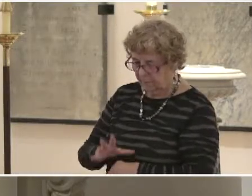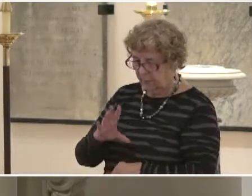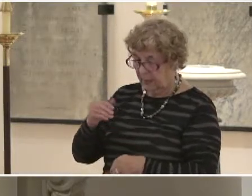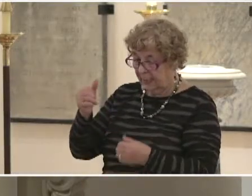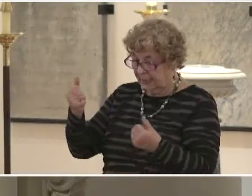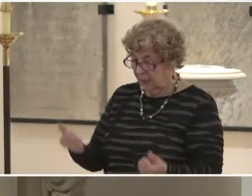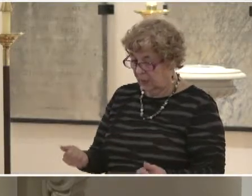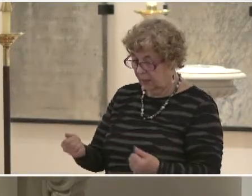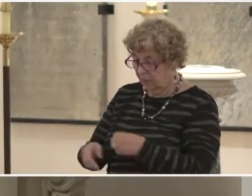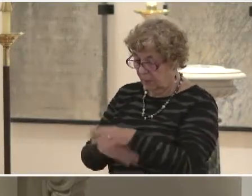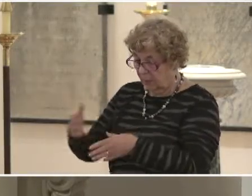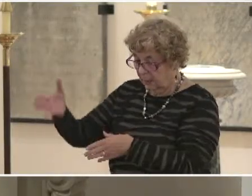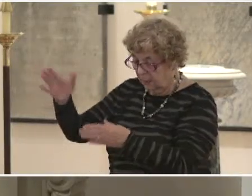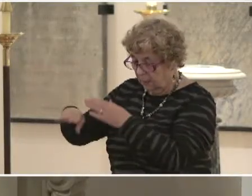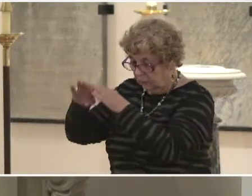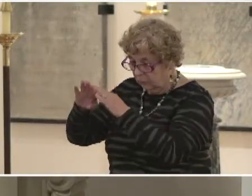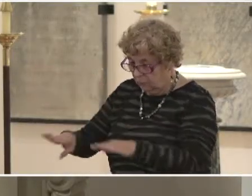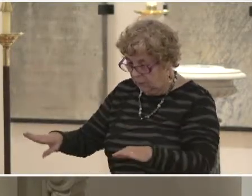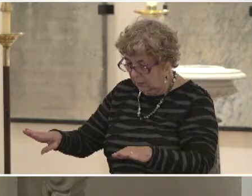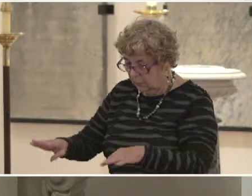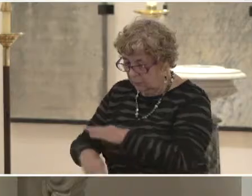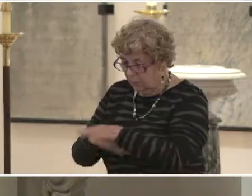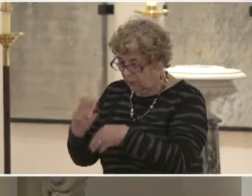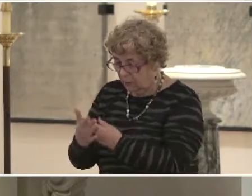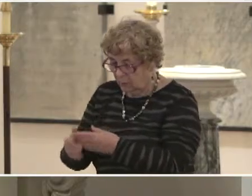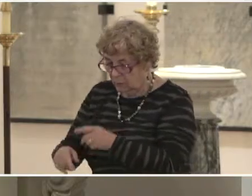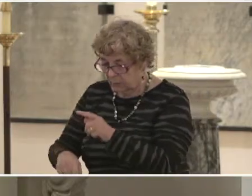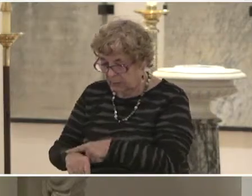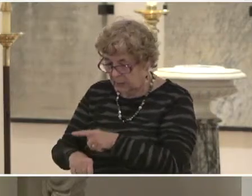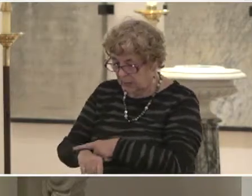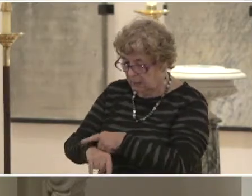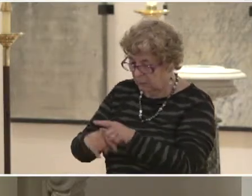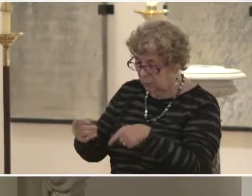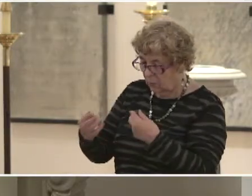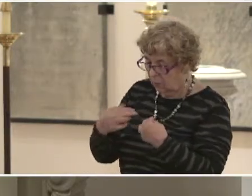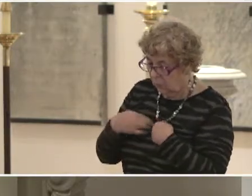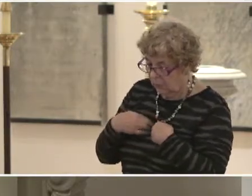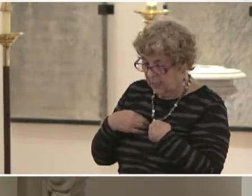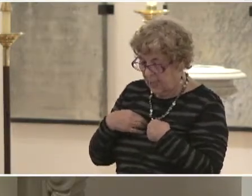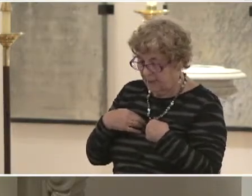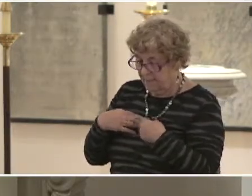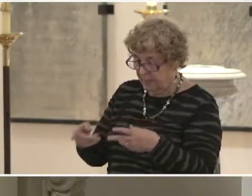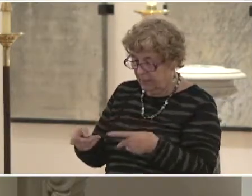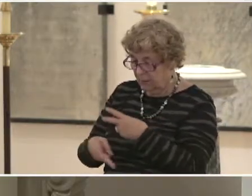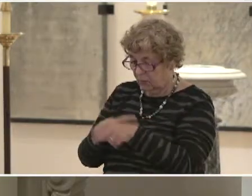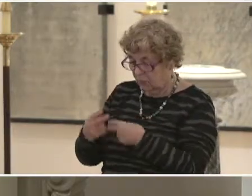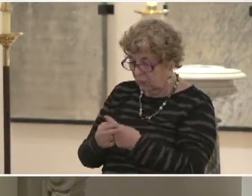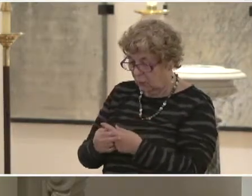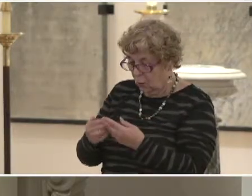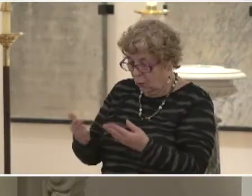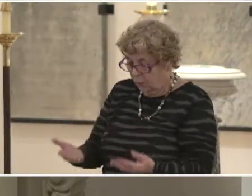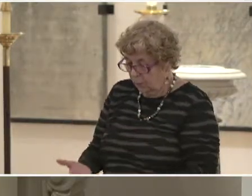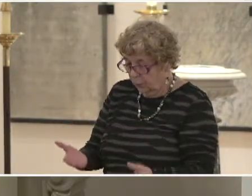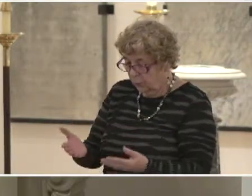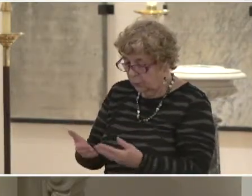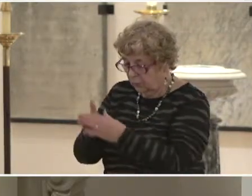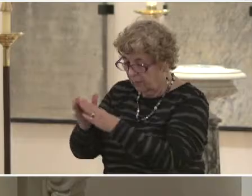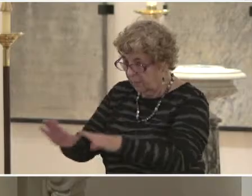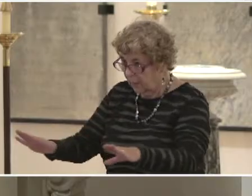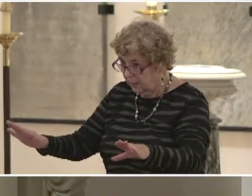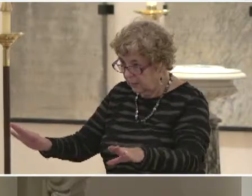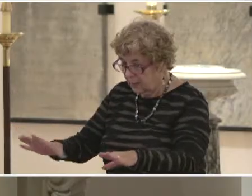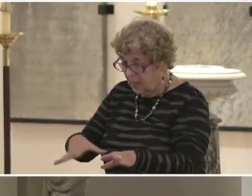And that's okay, because it's not our faith that saves us. It's not our